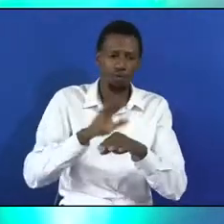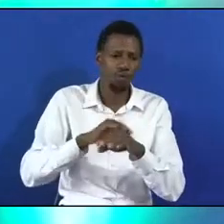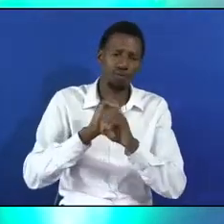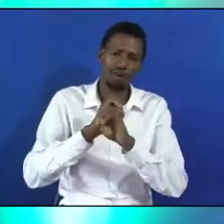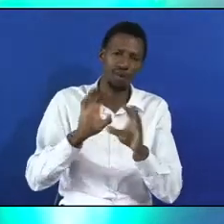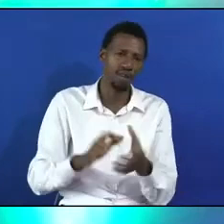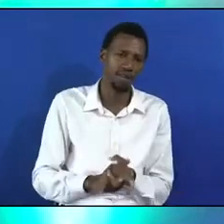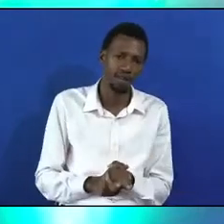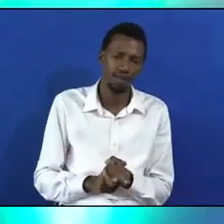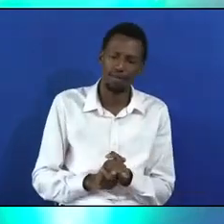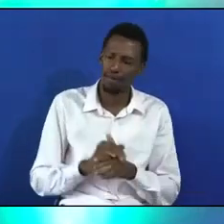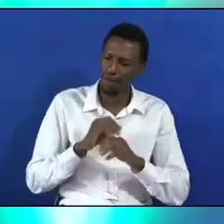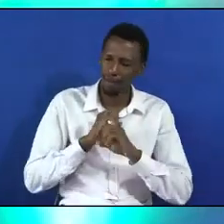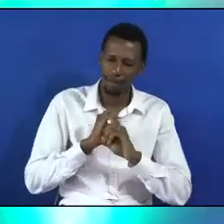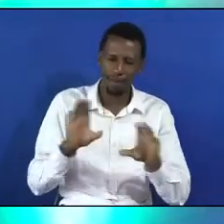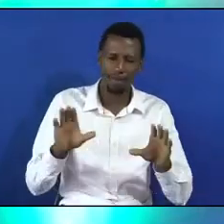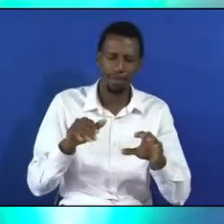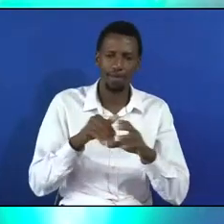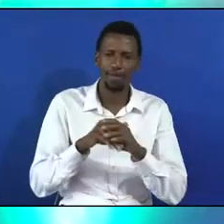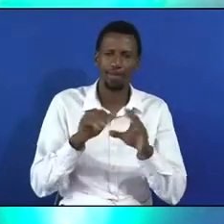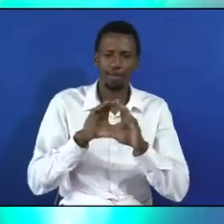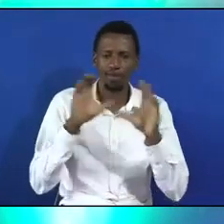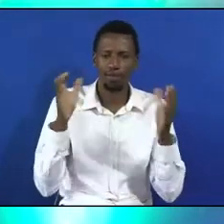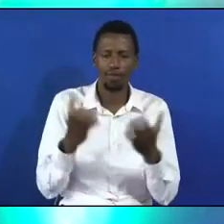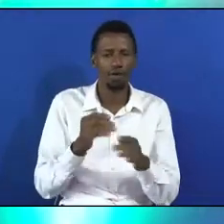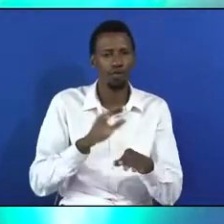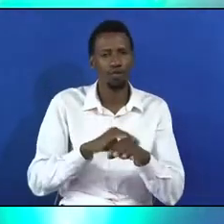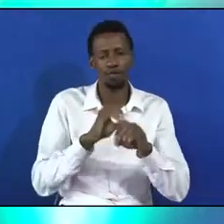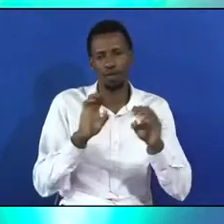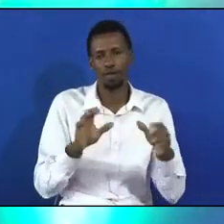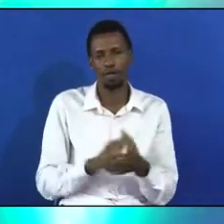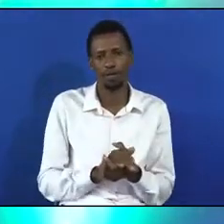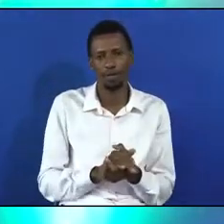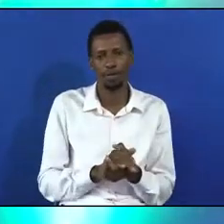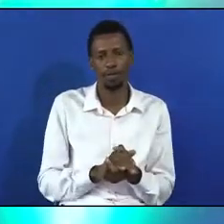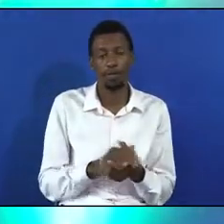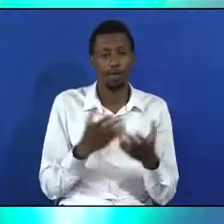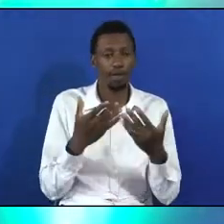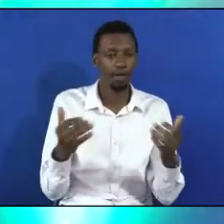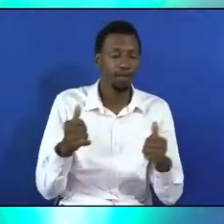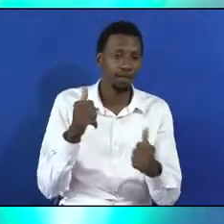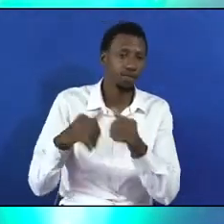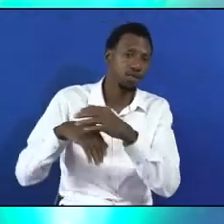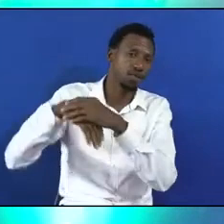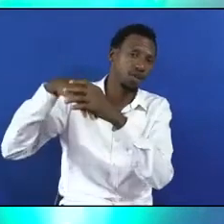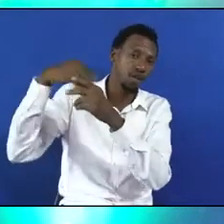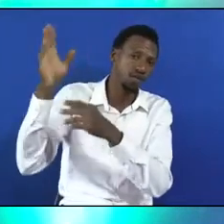world. Nothing. Leave alone the things that are outside there.